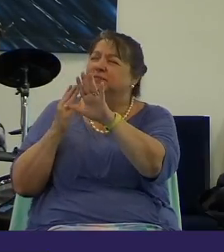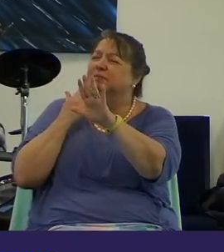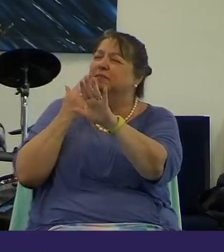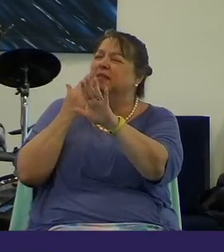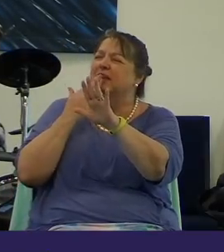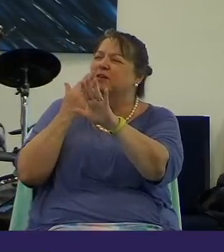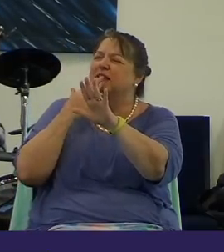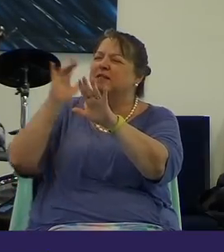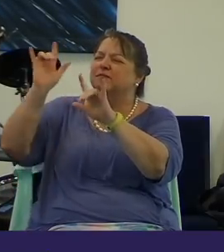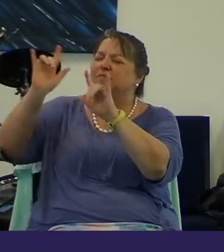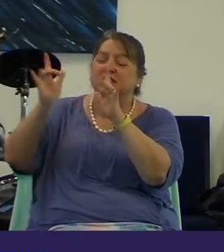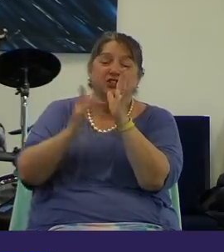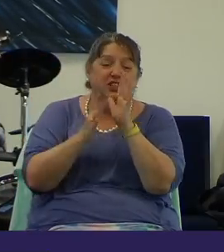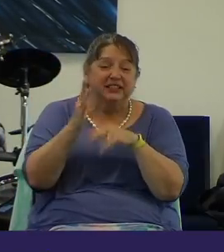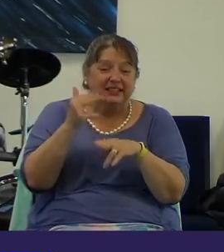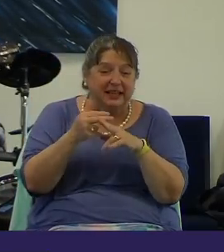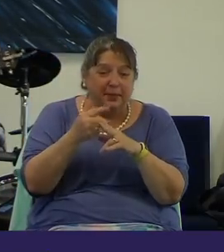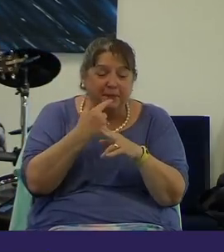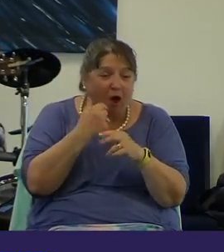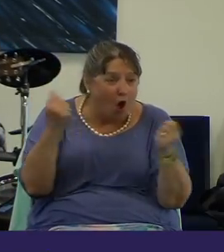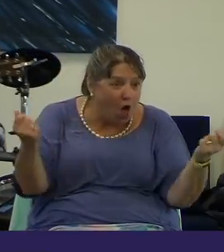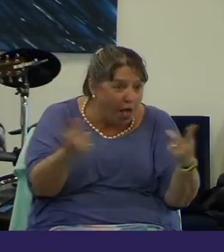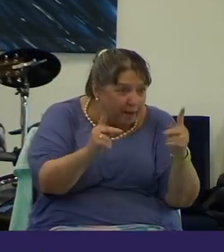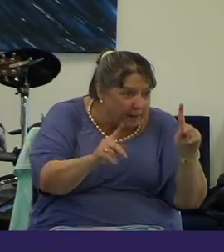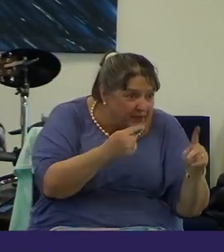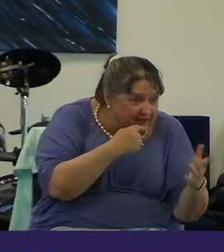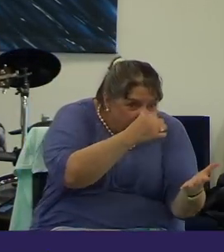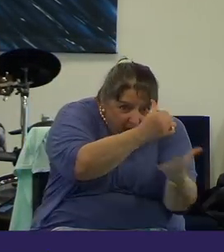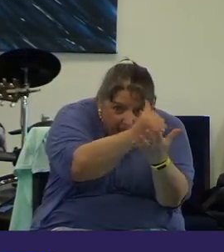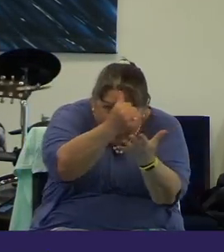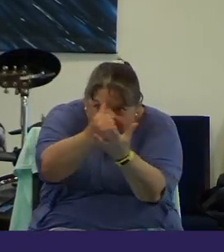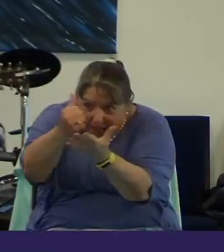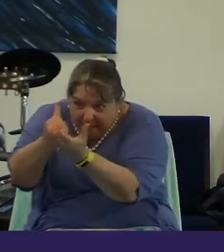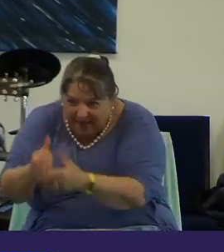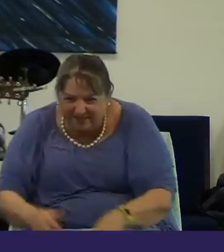Jesus' name. And all the people together said, amen. Amen. Amen. Thank You. Thank You.